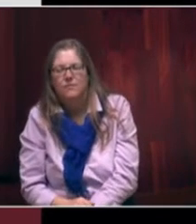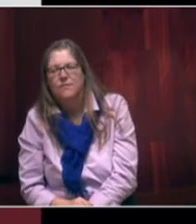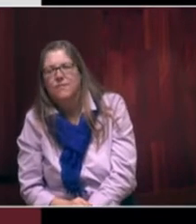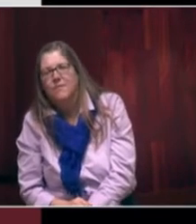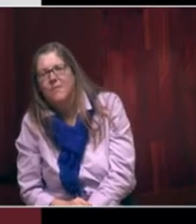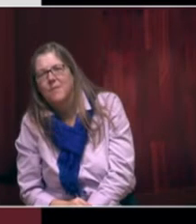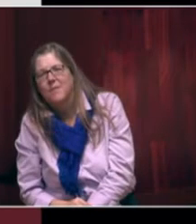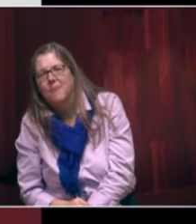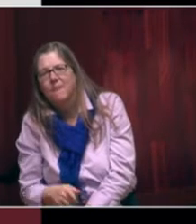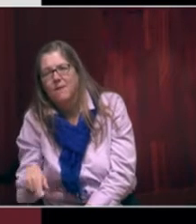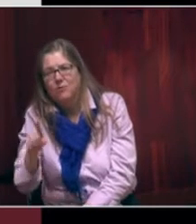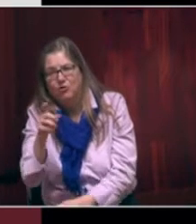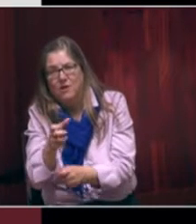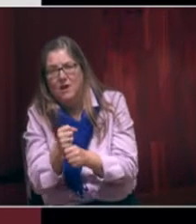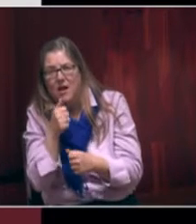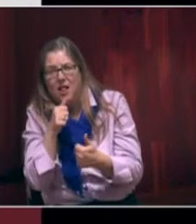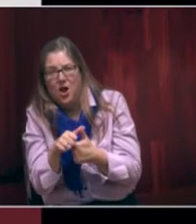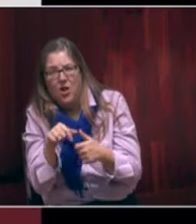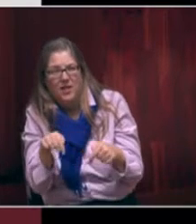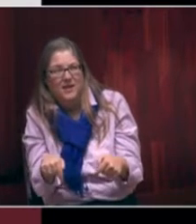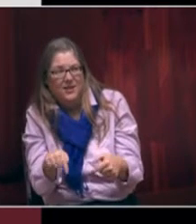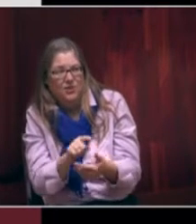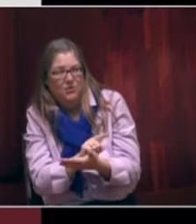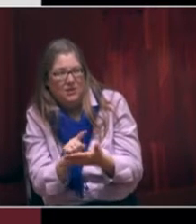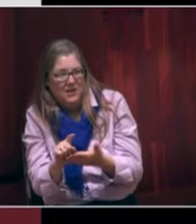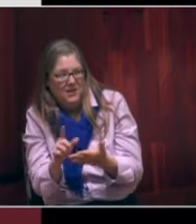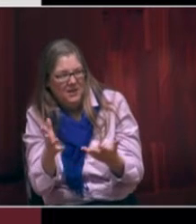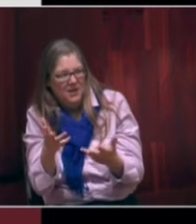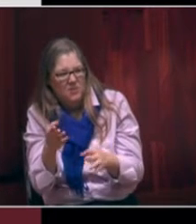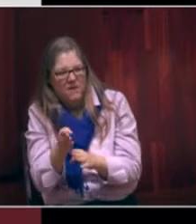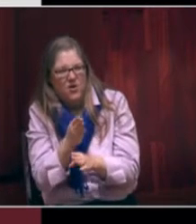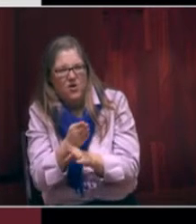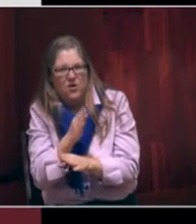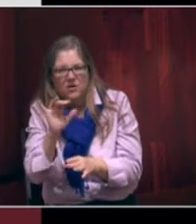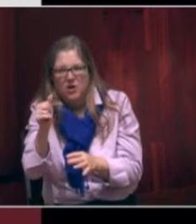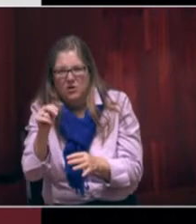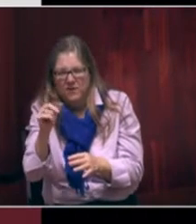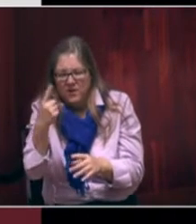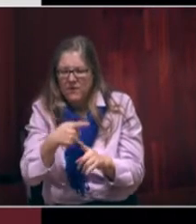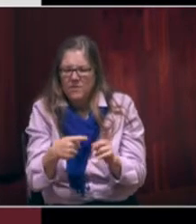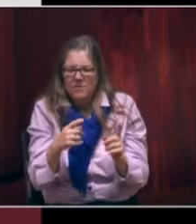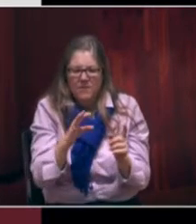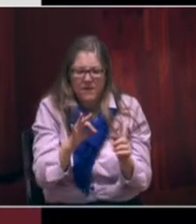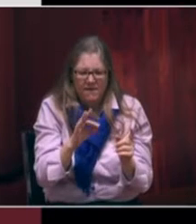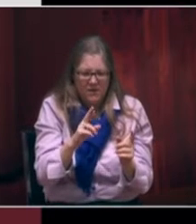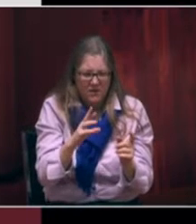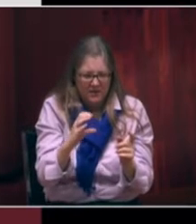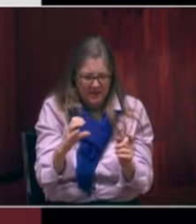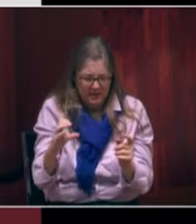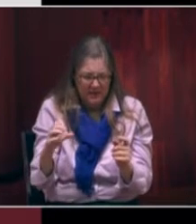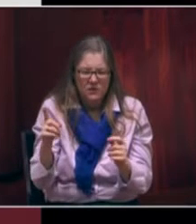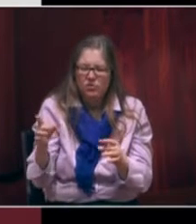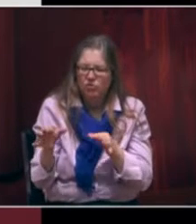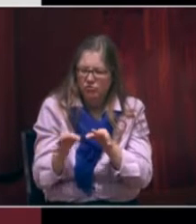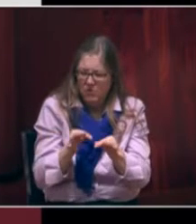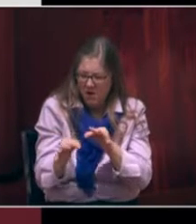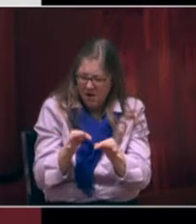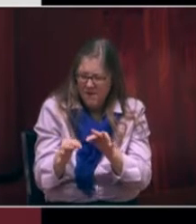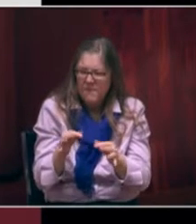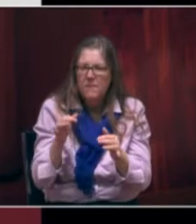receiving a letter this week or certainly before the end of the new year from FRCP describing this